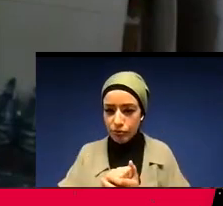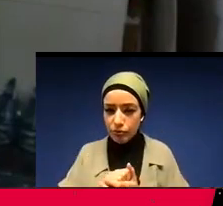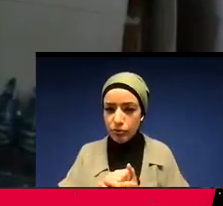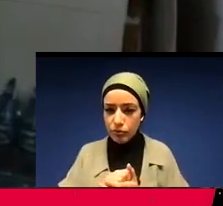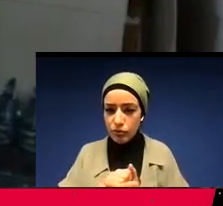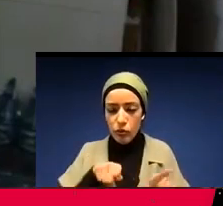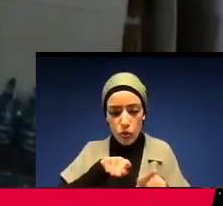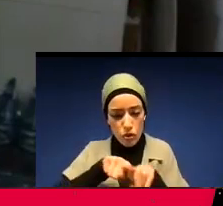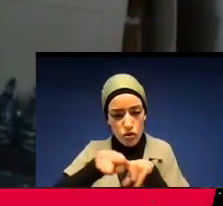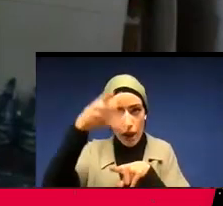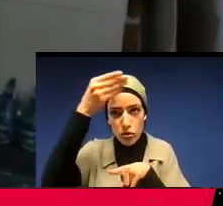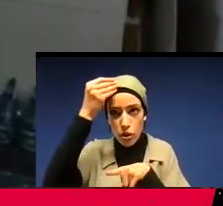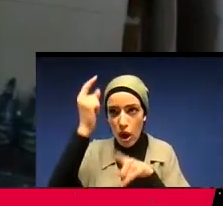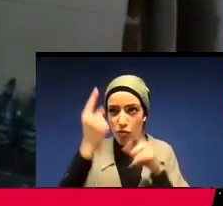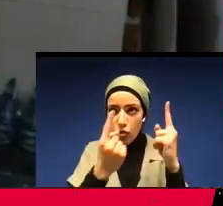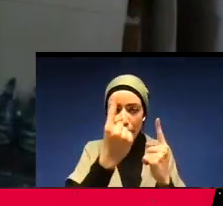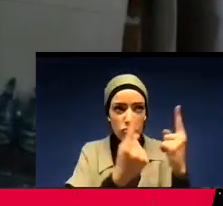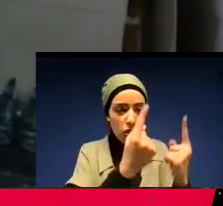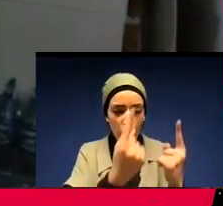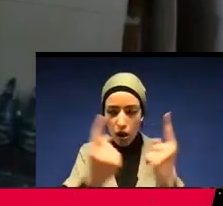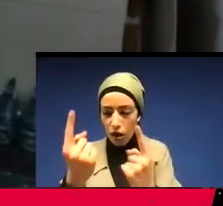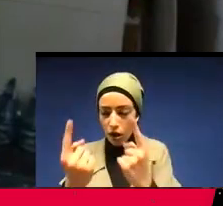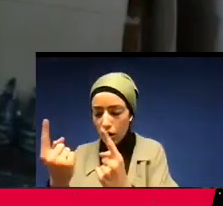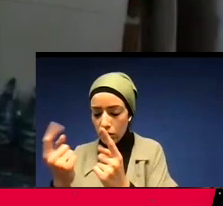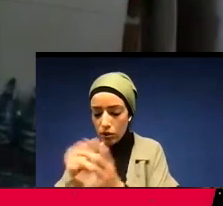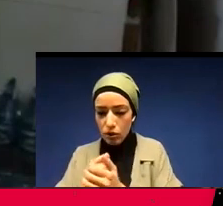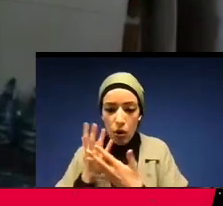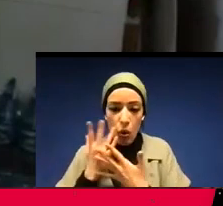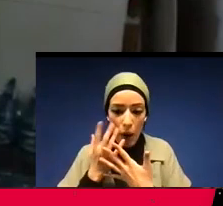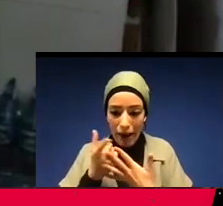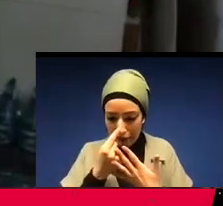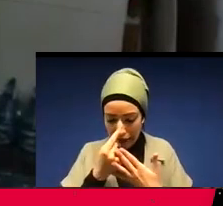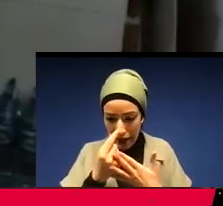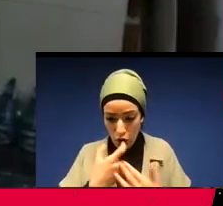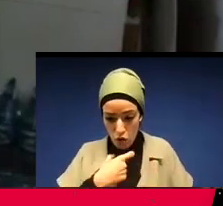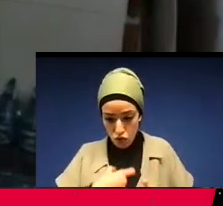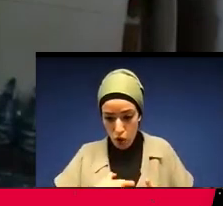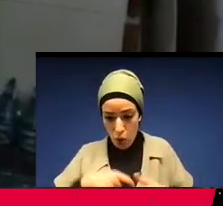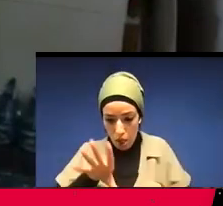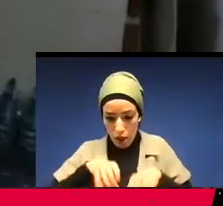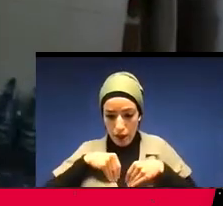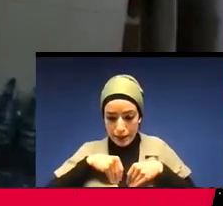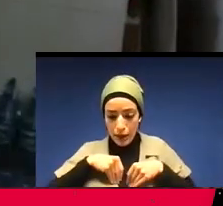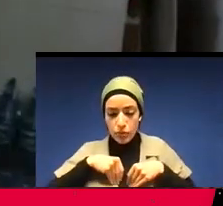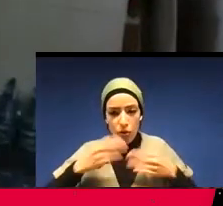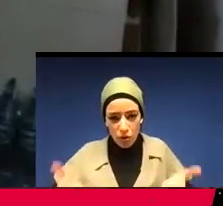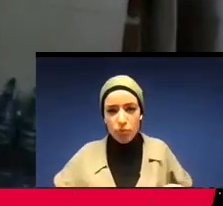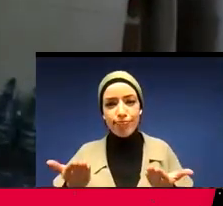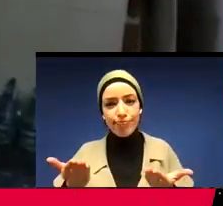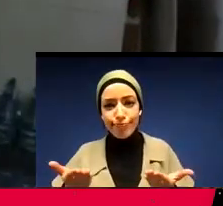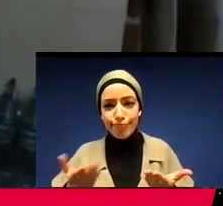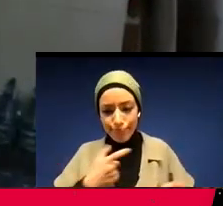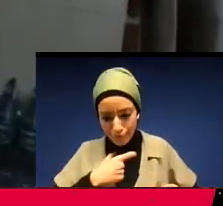really attempting to learn from each other. And whenever there is a place or a role we could play,